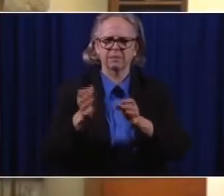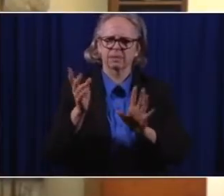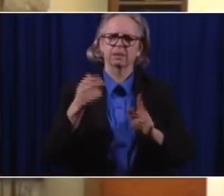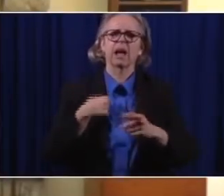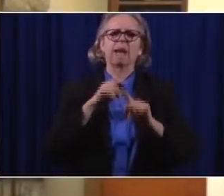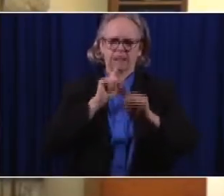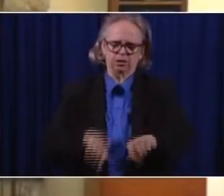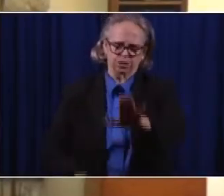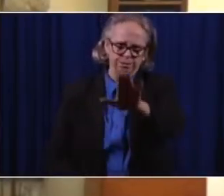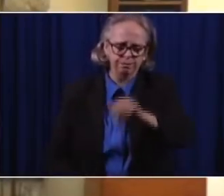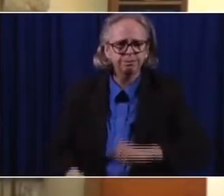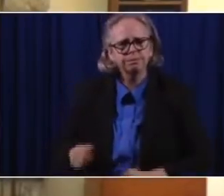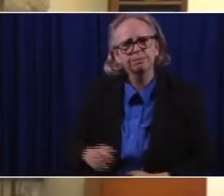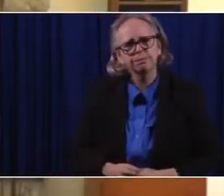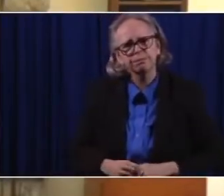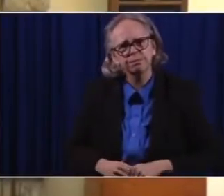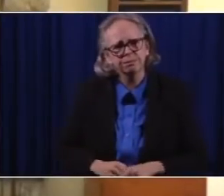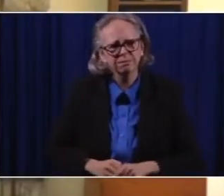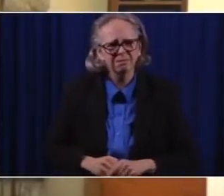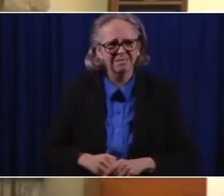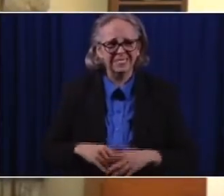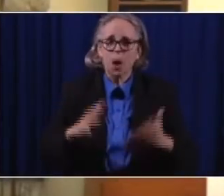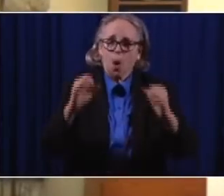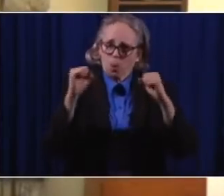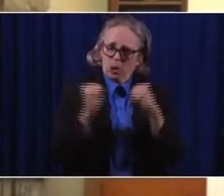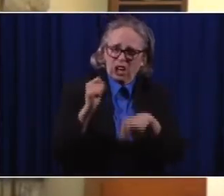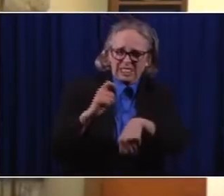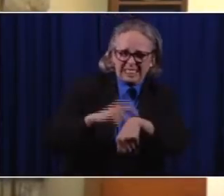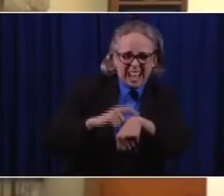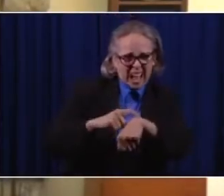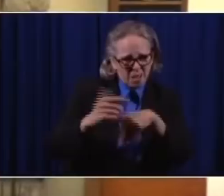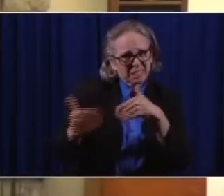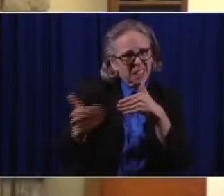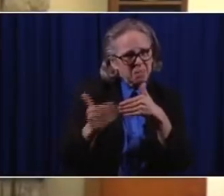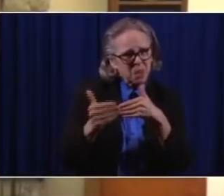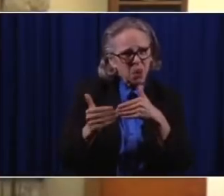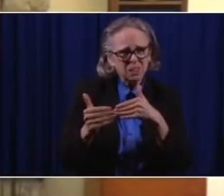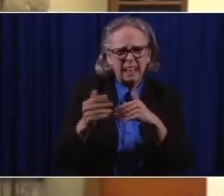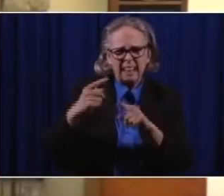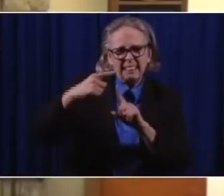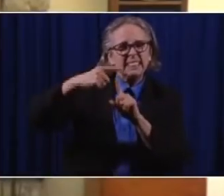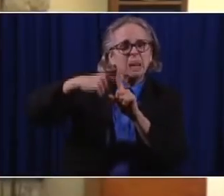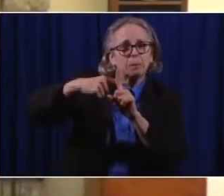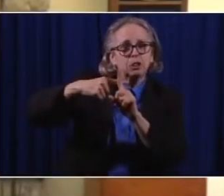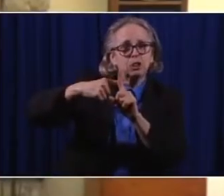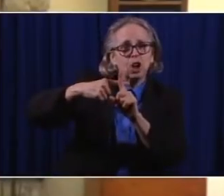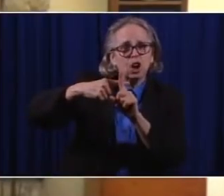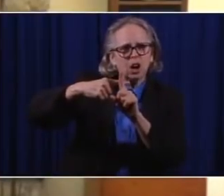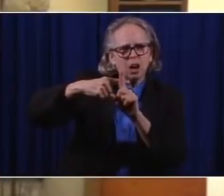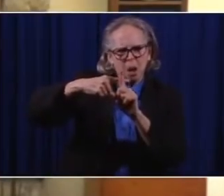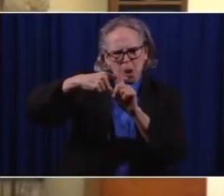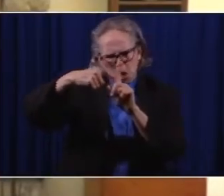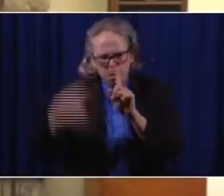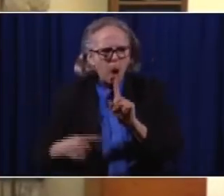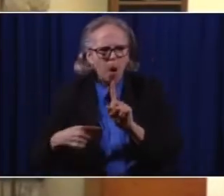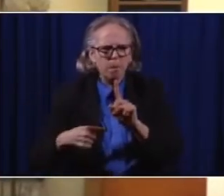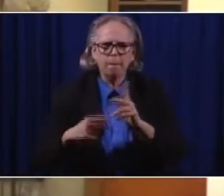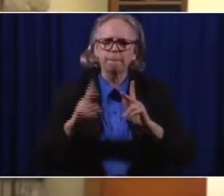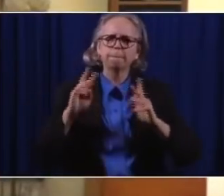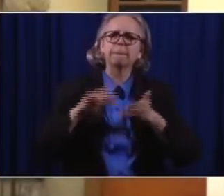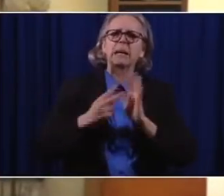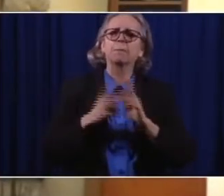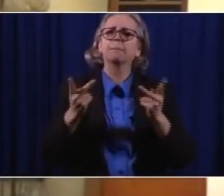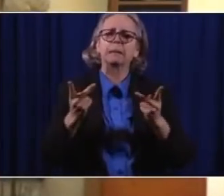late fall, getting colder, not a bad day today, but people are obviously moving inside. It makes